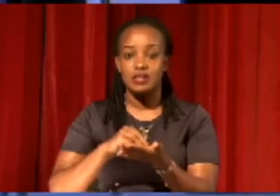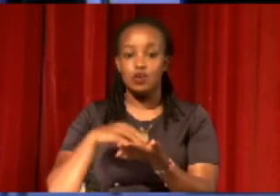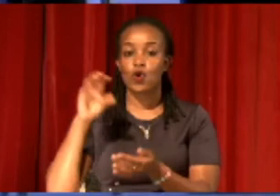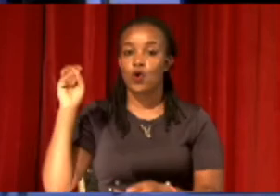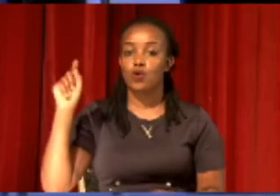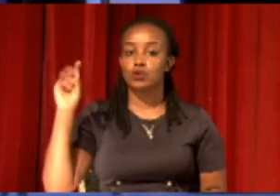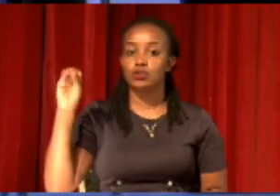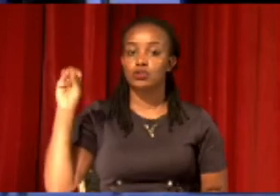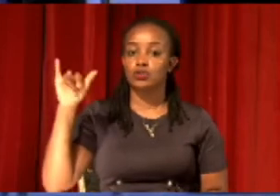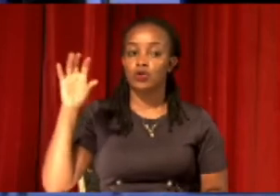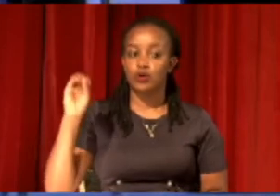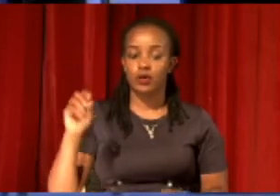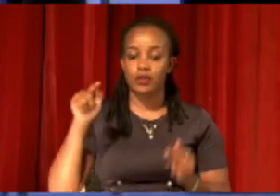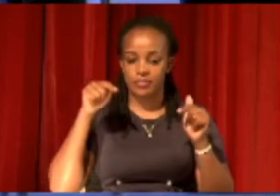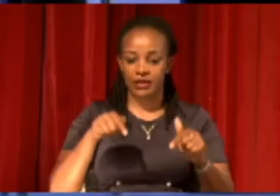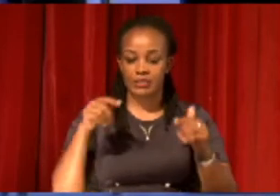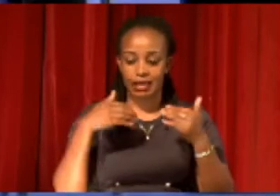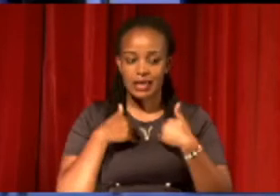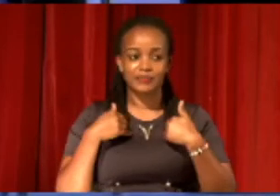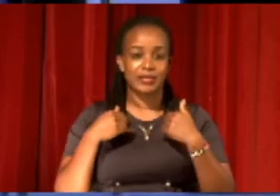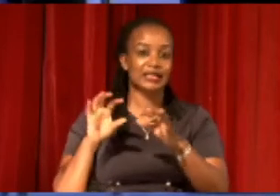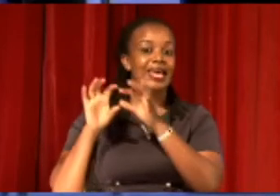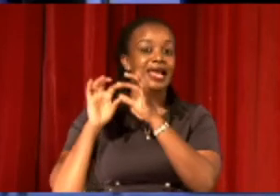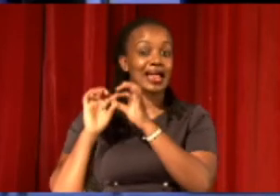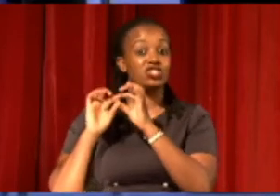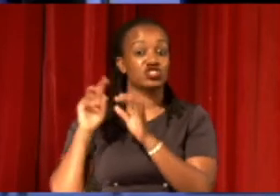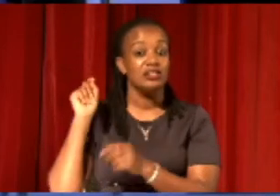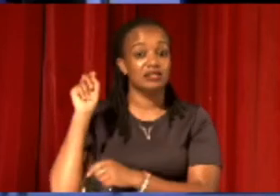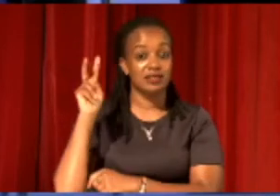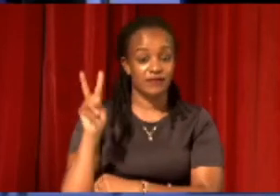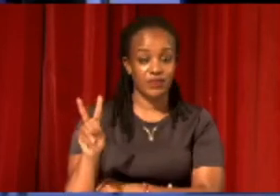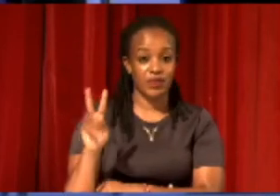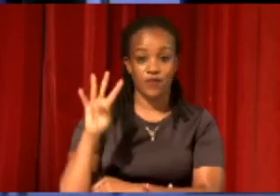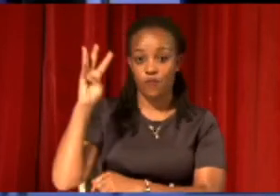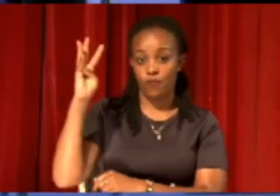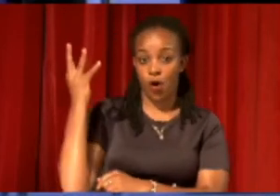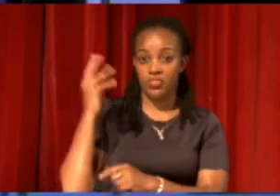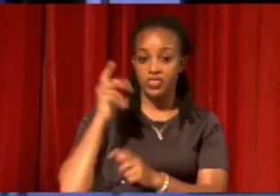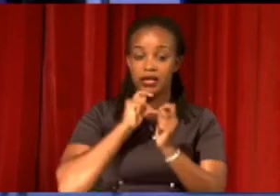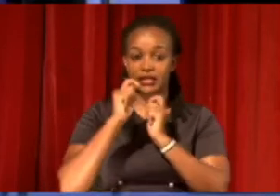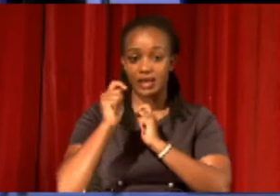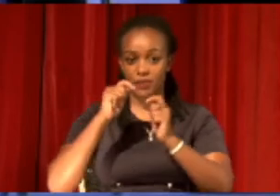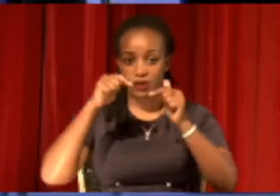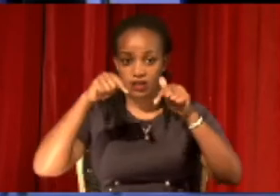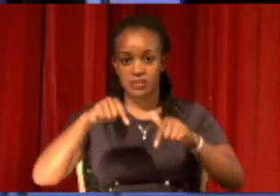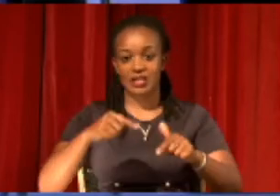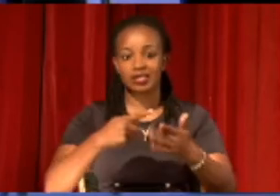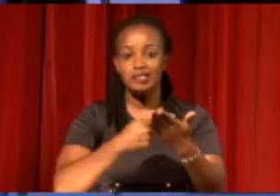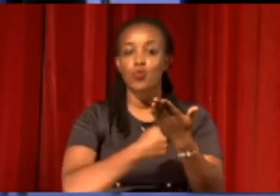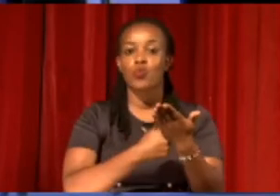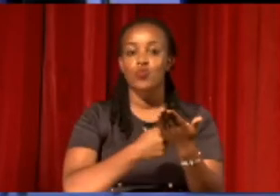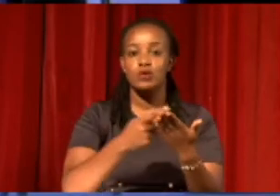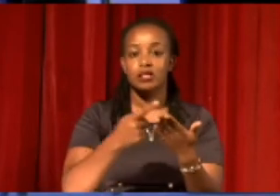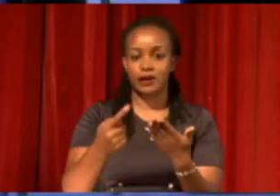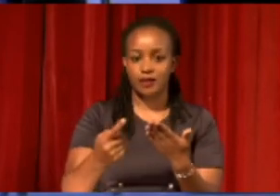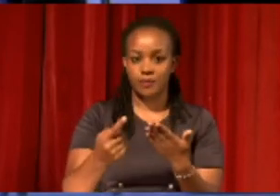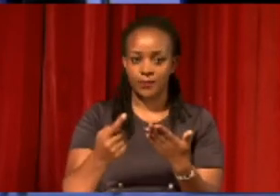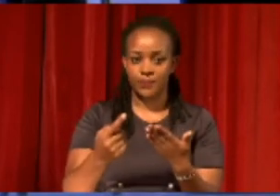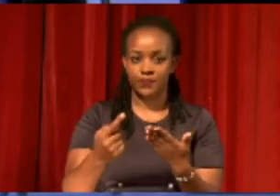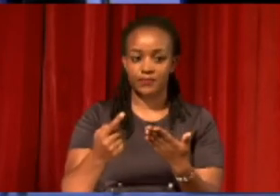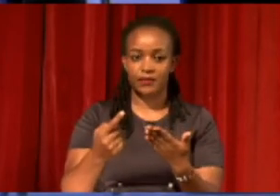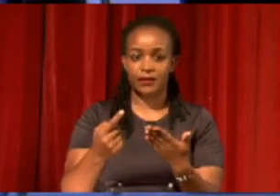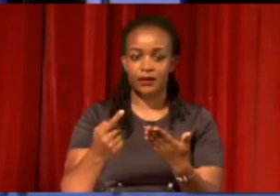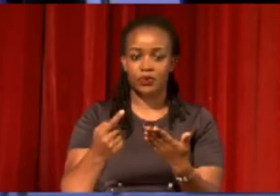you. This has been the Culture TV fourth interview this week for the heads of different state agencies that